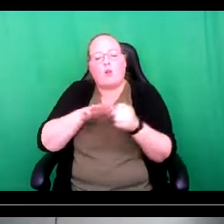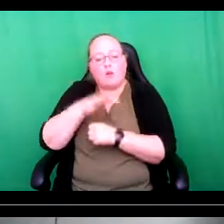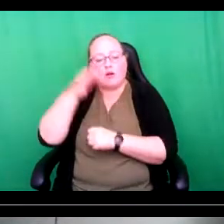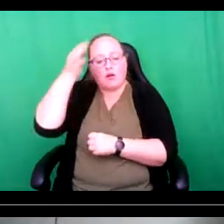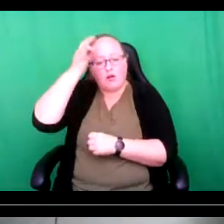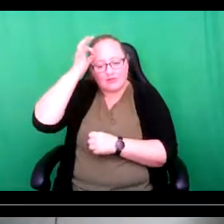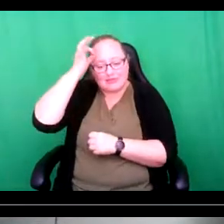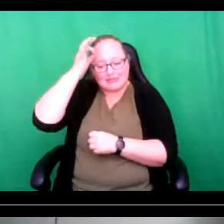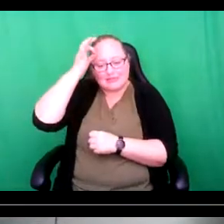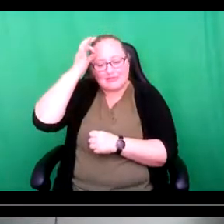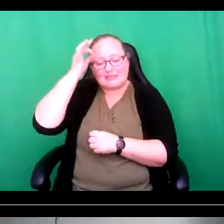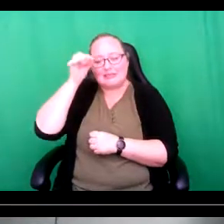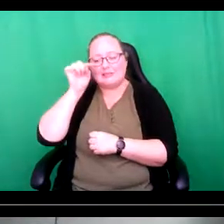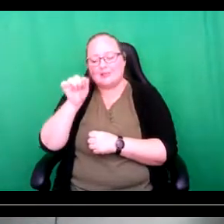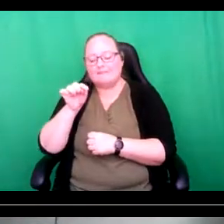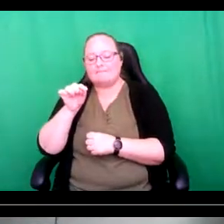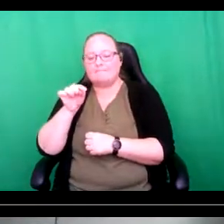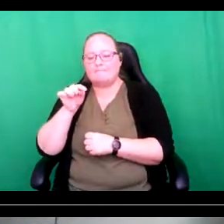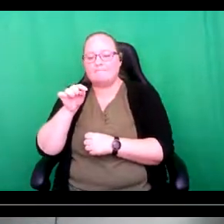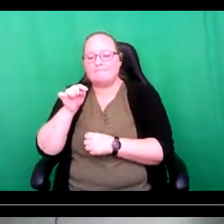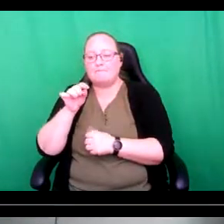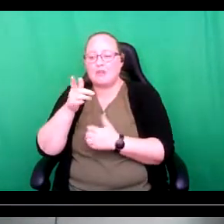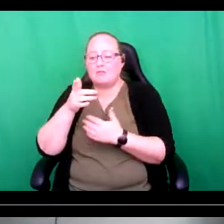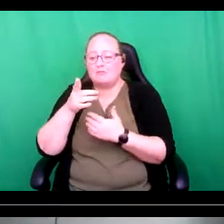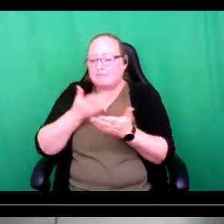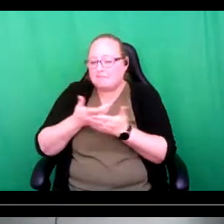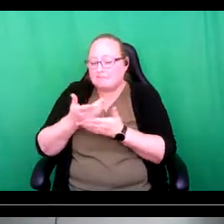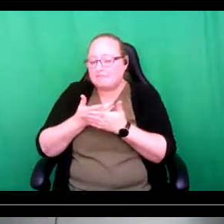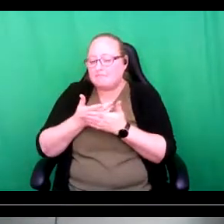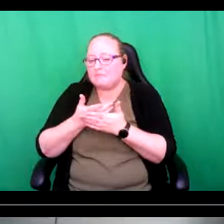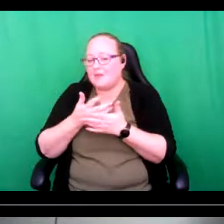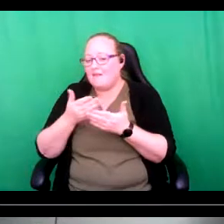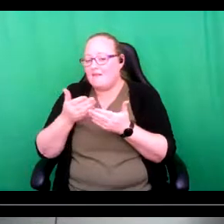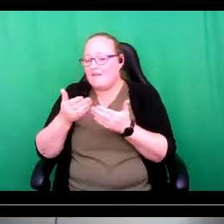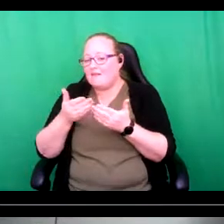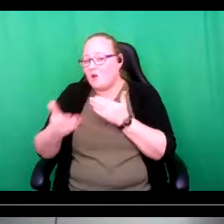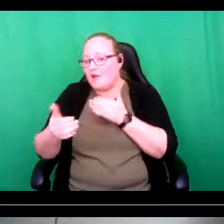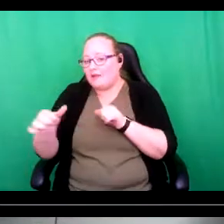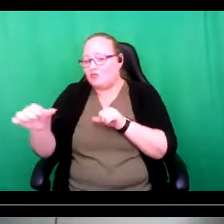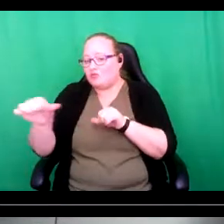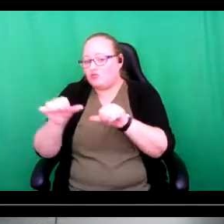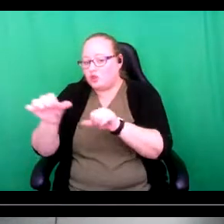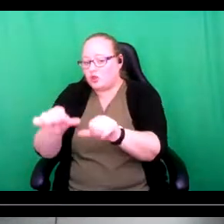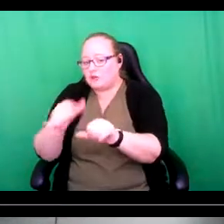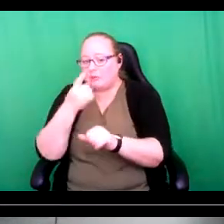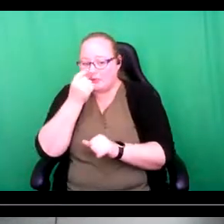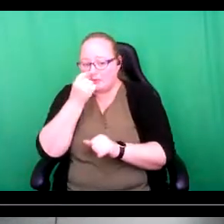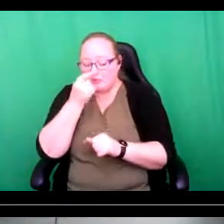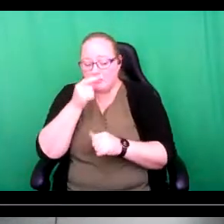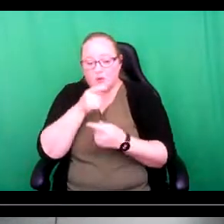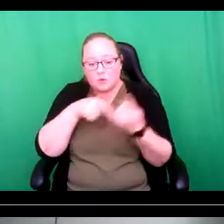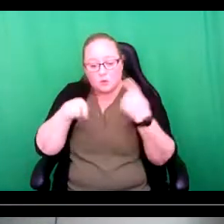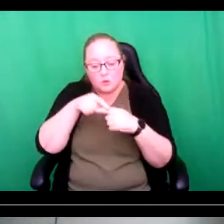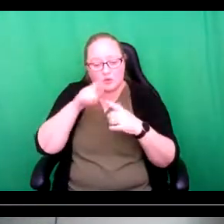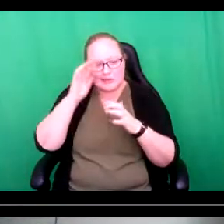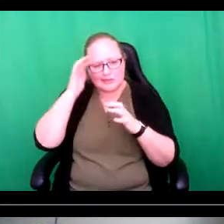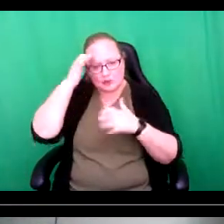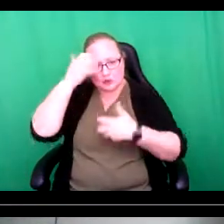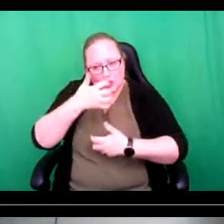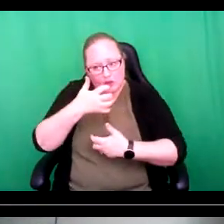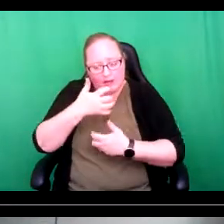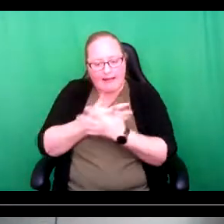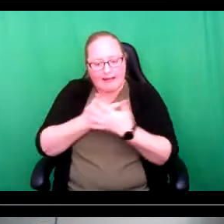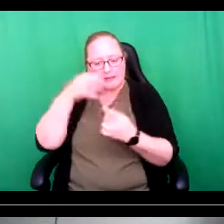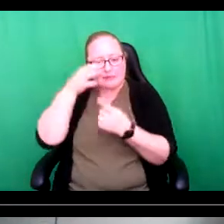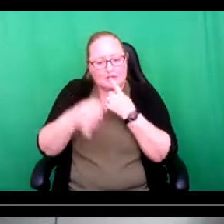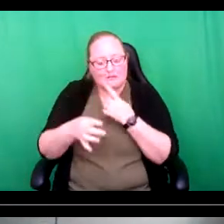further restrictions. So if you have any particular concerns you wish to flag, please do use our response